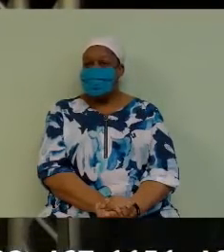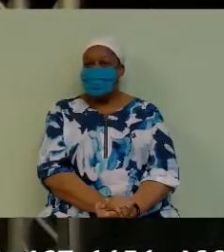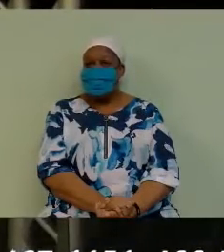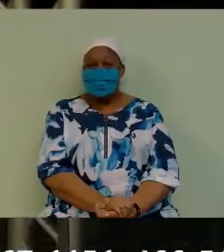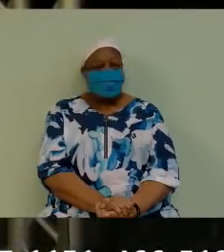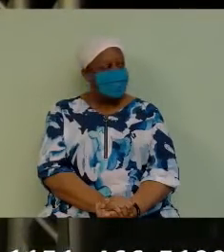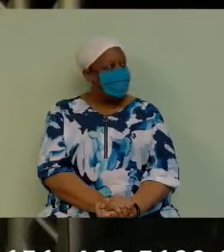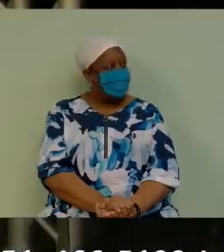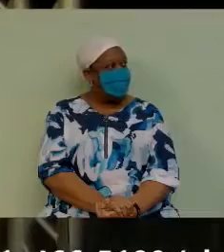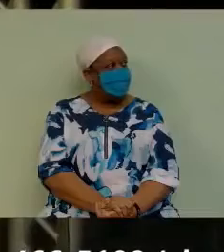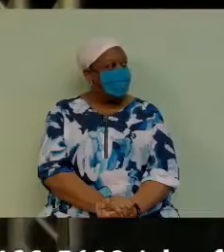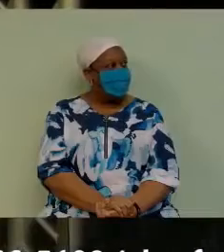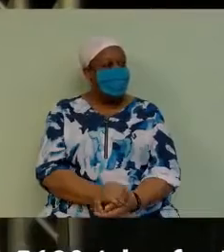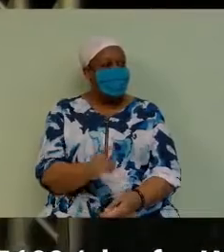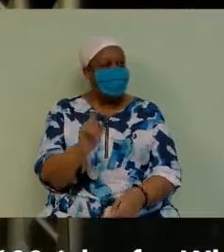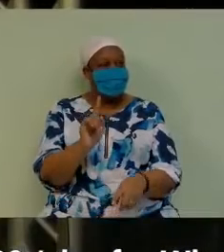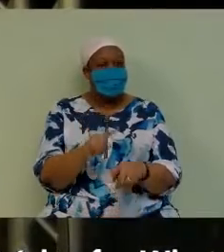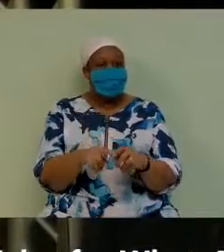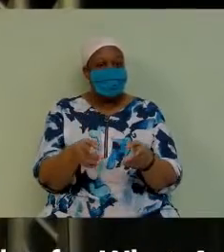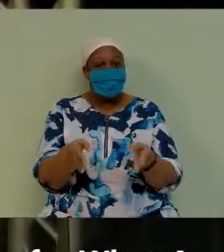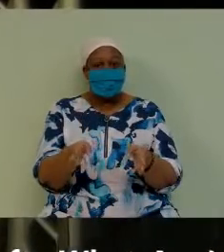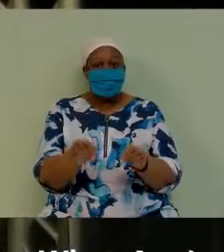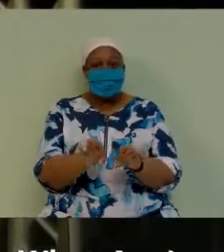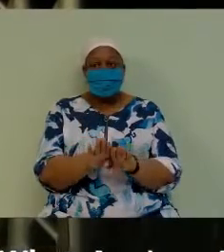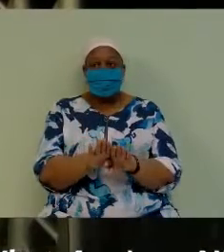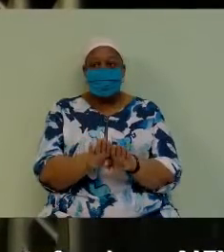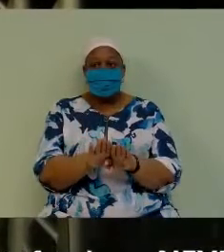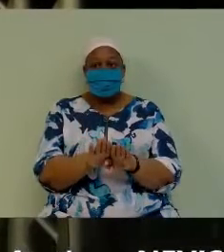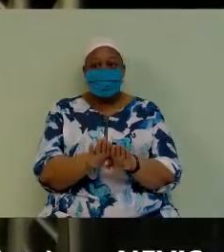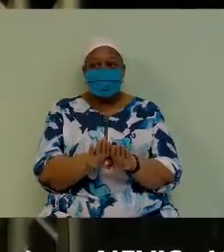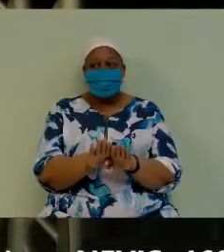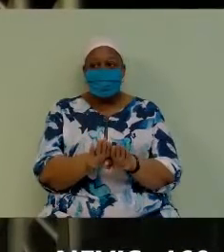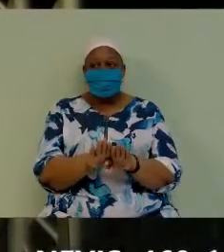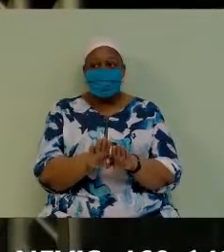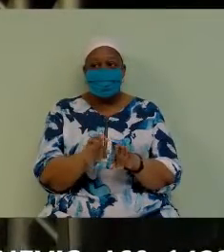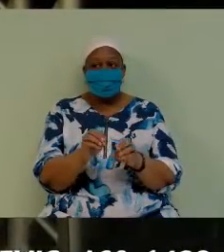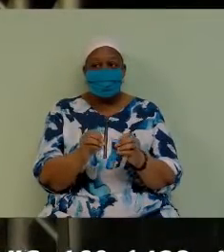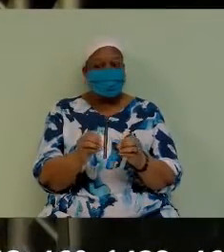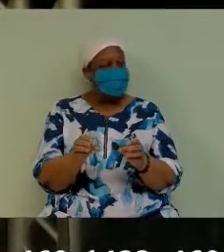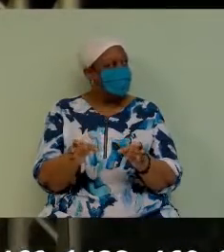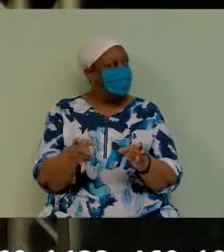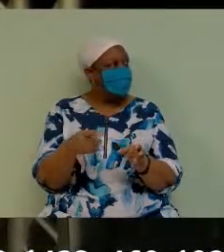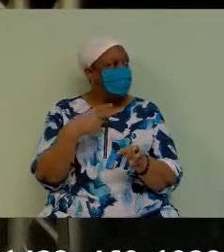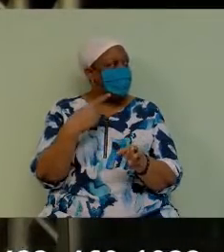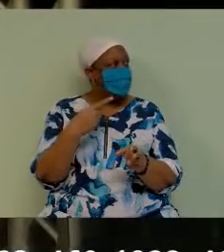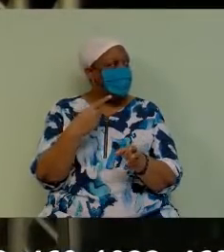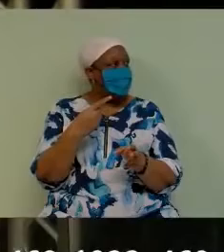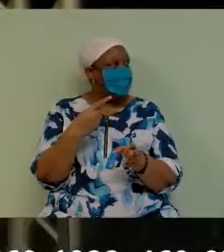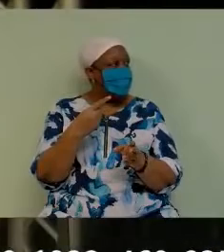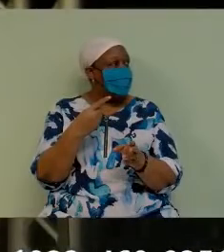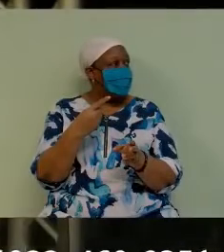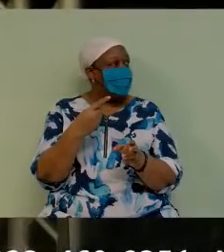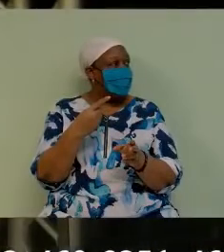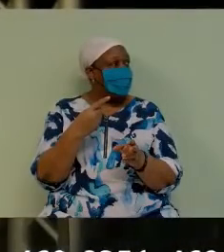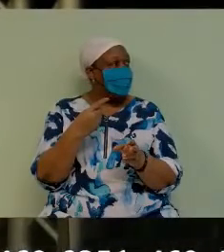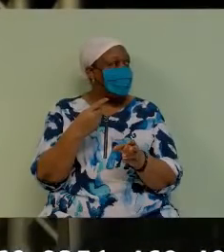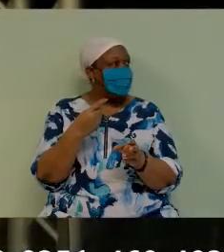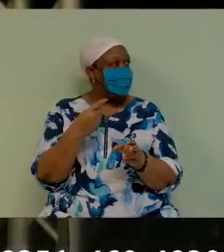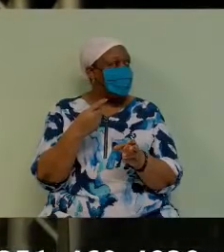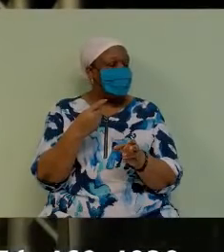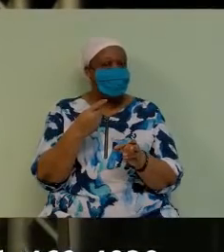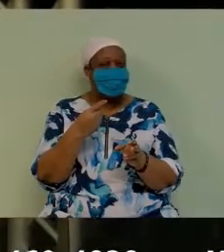We cannot close this afternoon without officially extending warm wishes